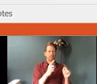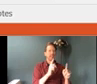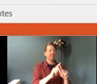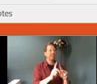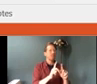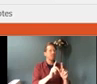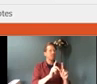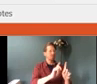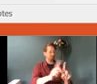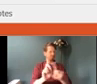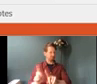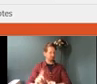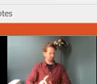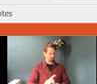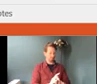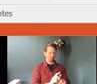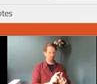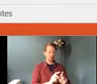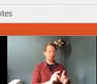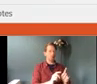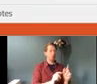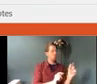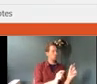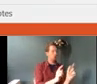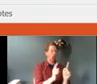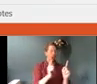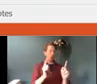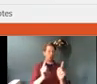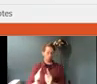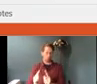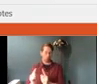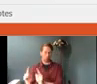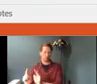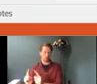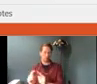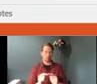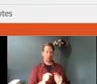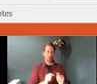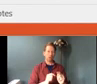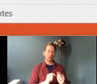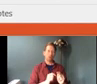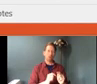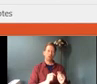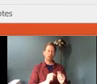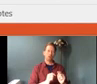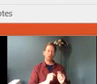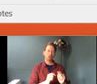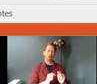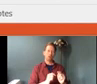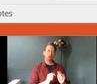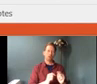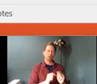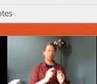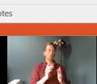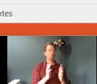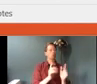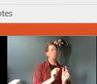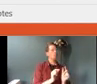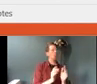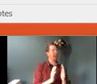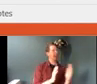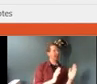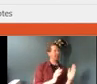these markers are separated by their size. So on the x-axis, they are separated, smaller ones on the left and the